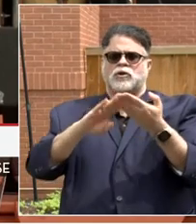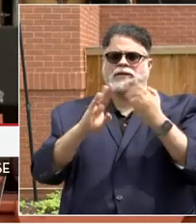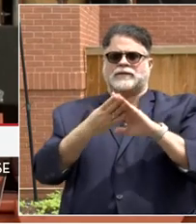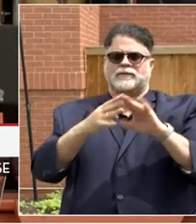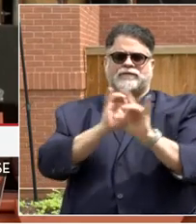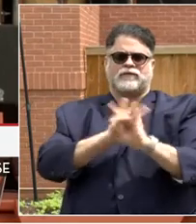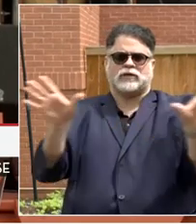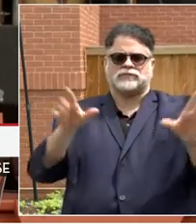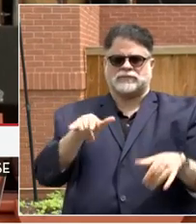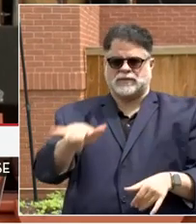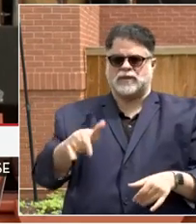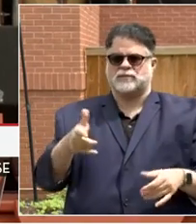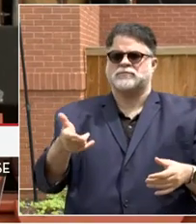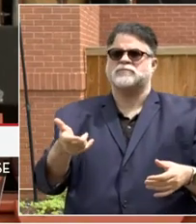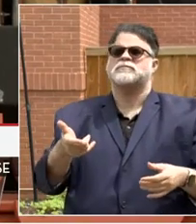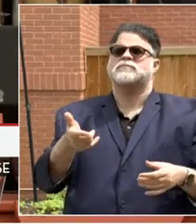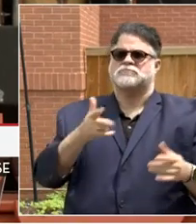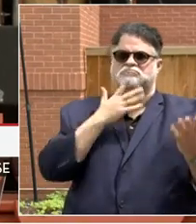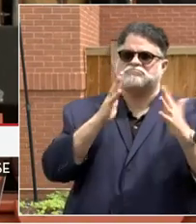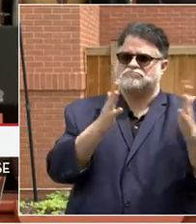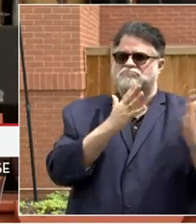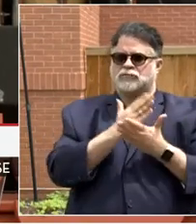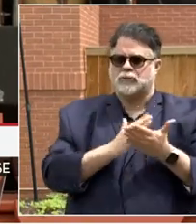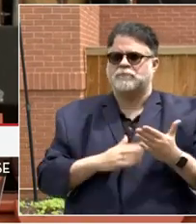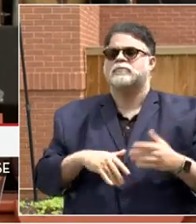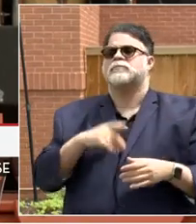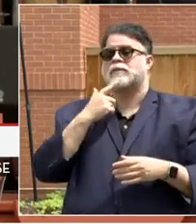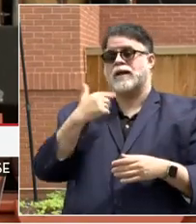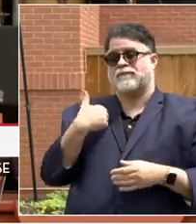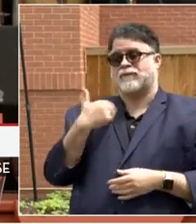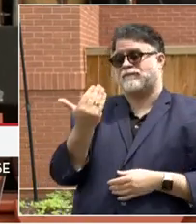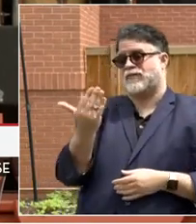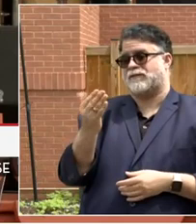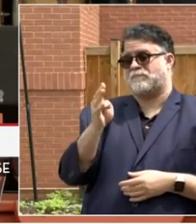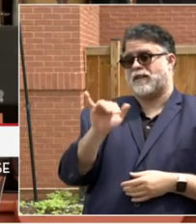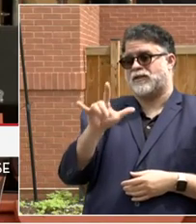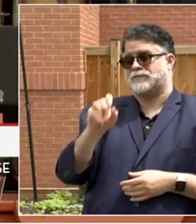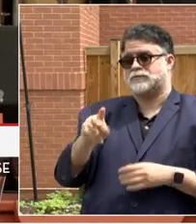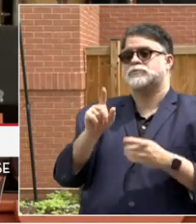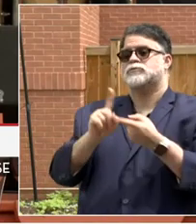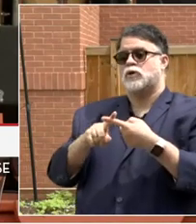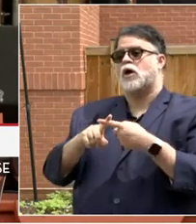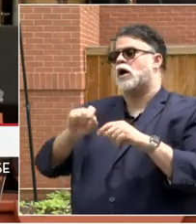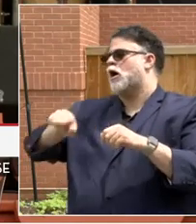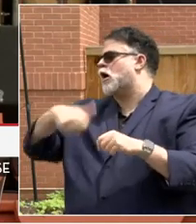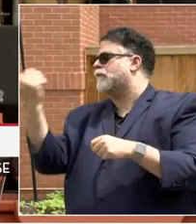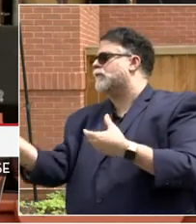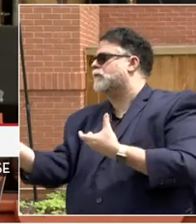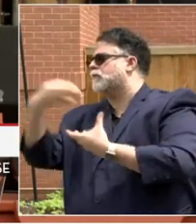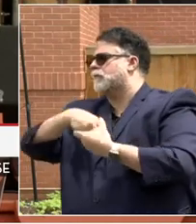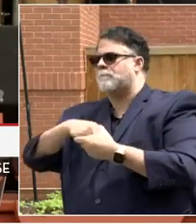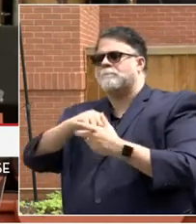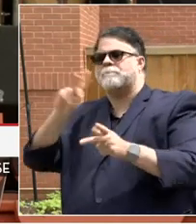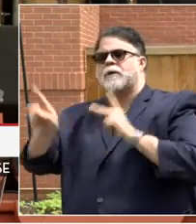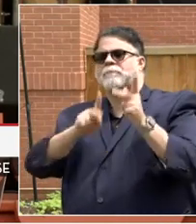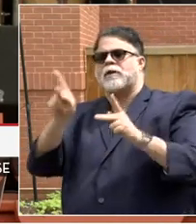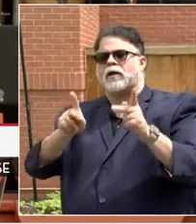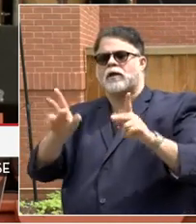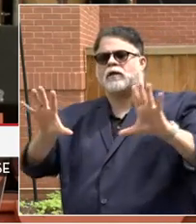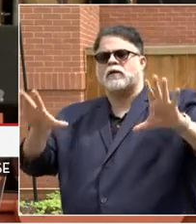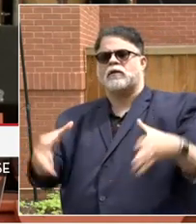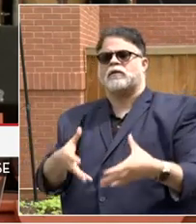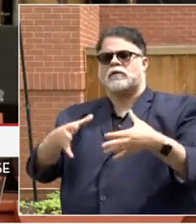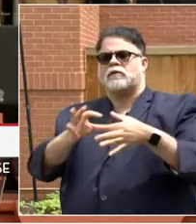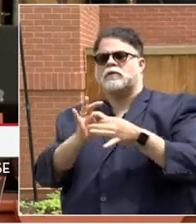15 people in a room that likely want to do something else. One other thing that we know is some folks that